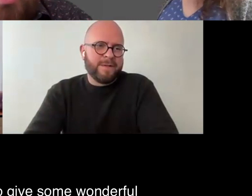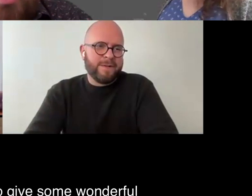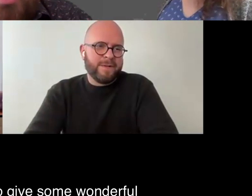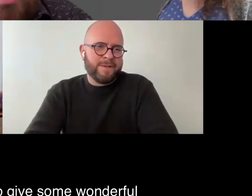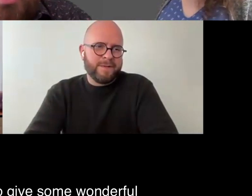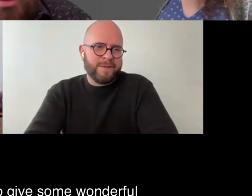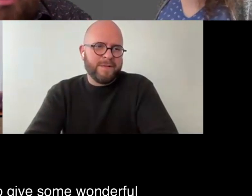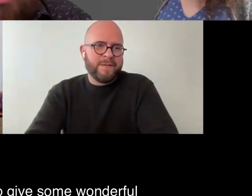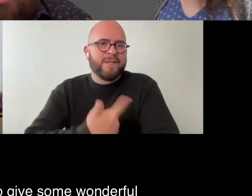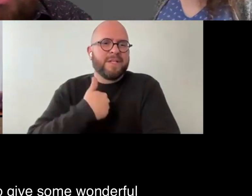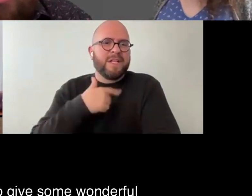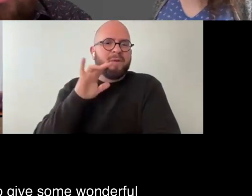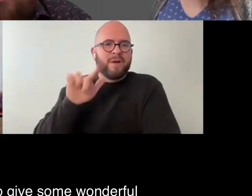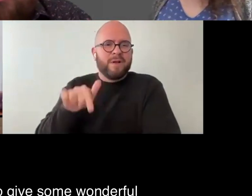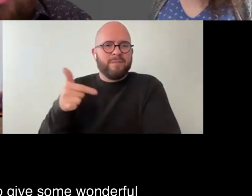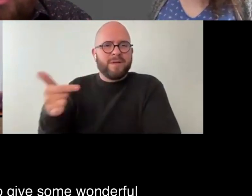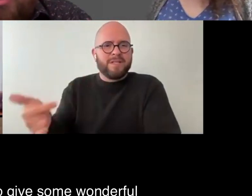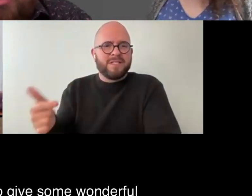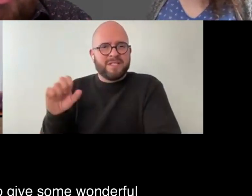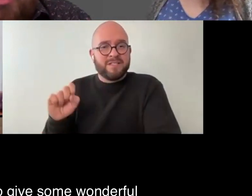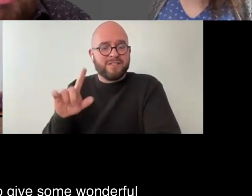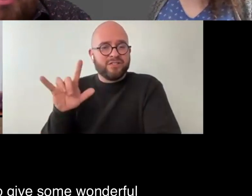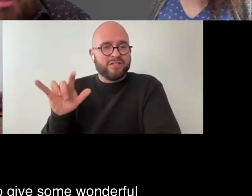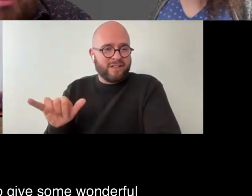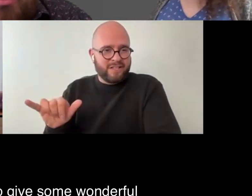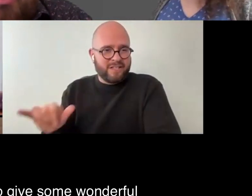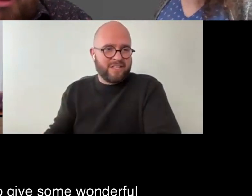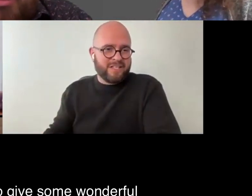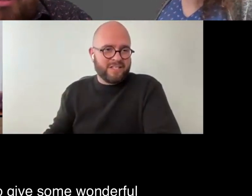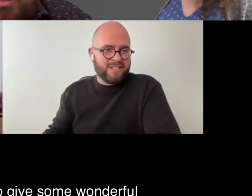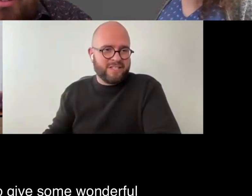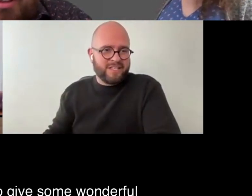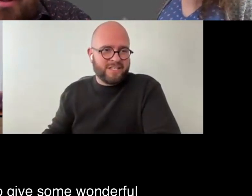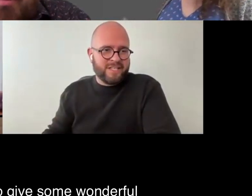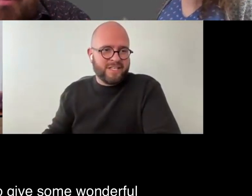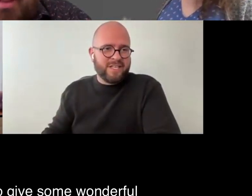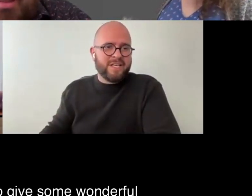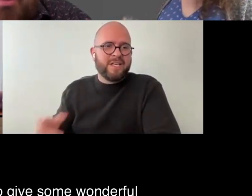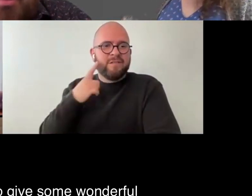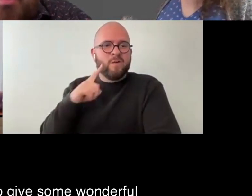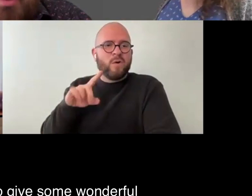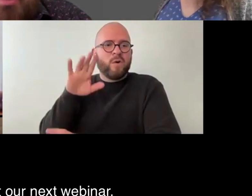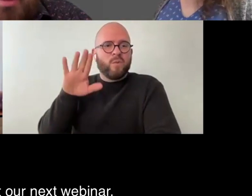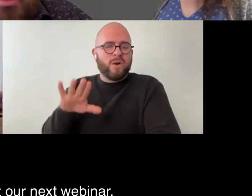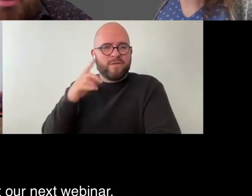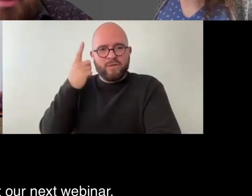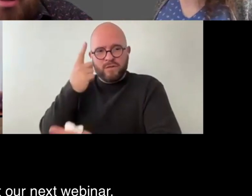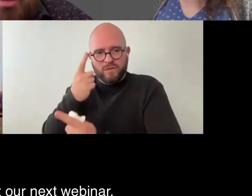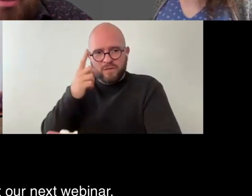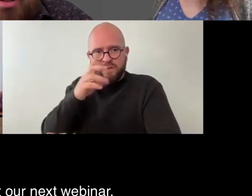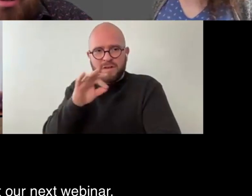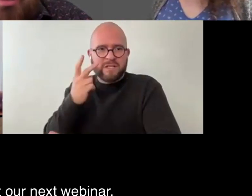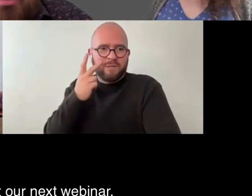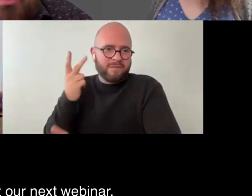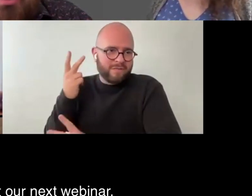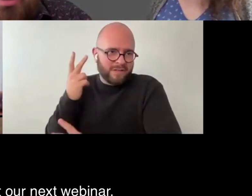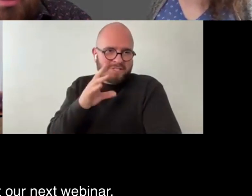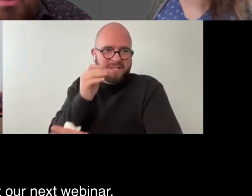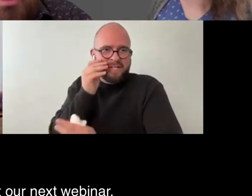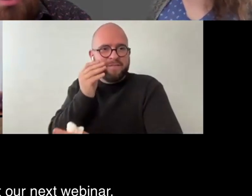pass it on to Shelley to give some wonderful thoughts and reflections, and some information about